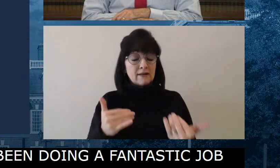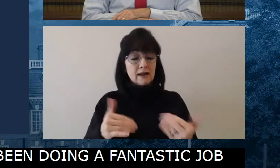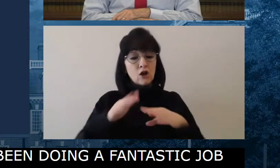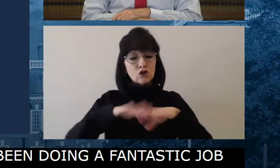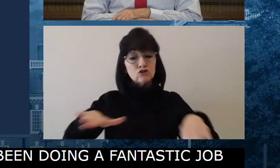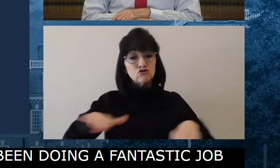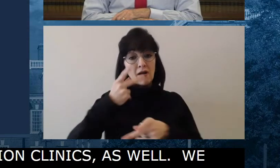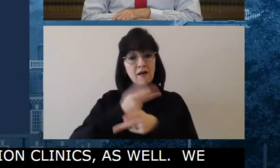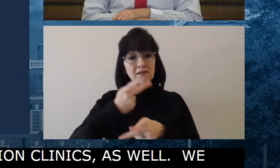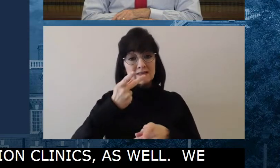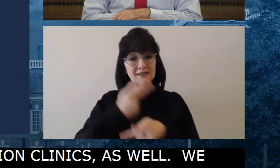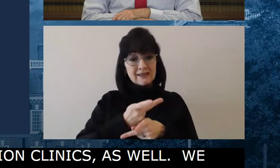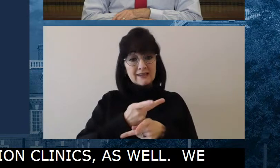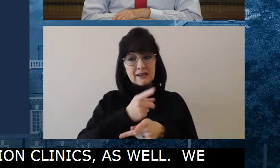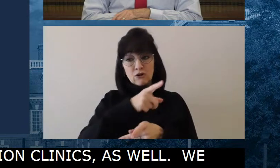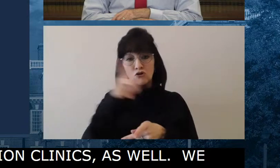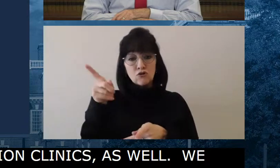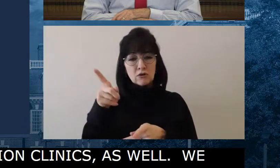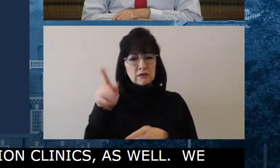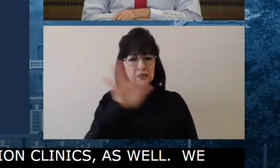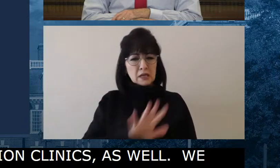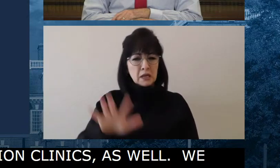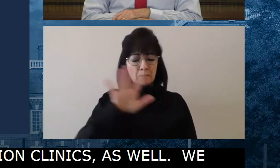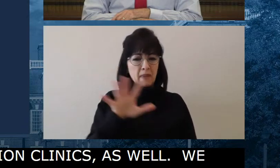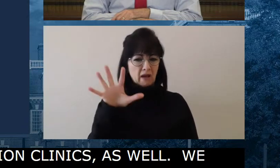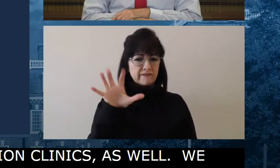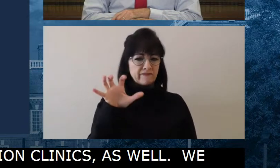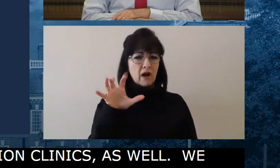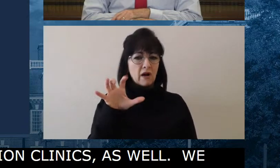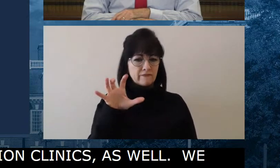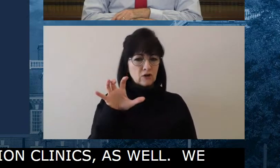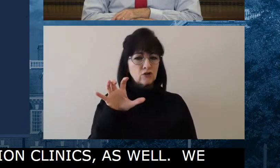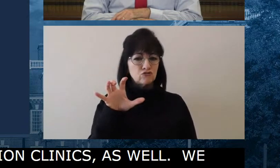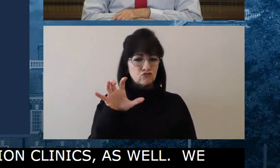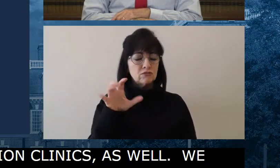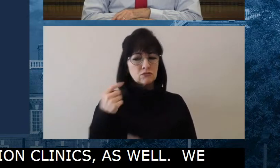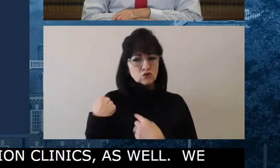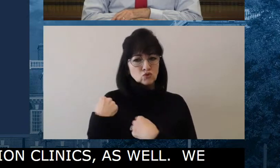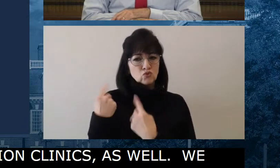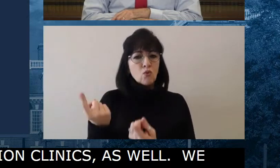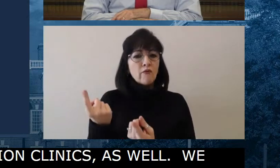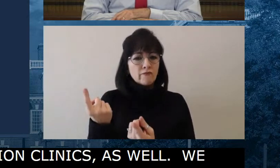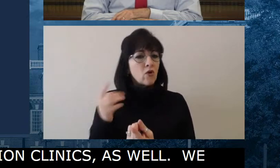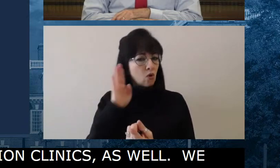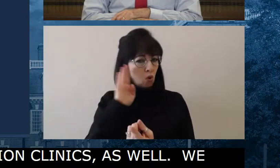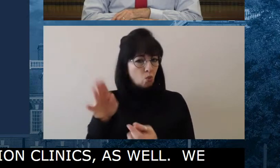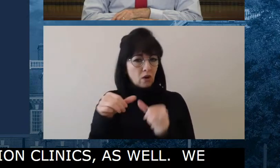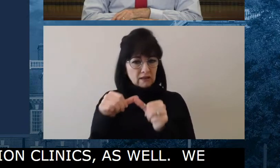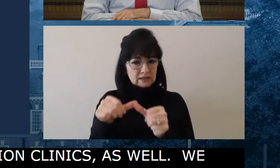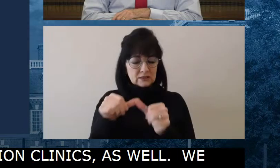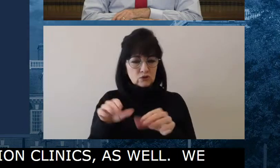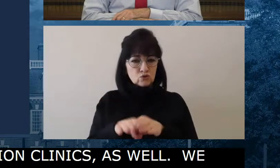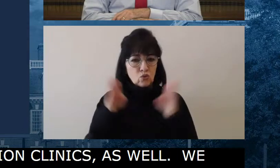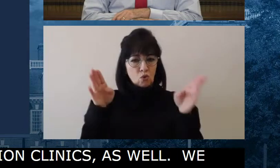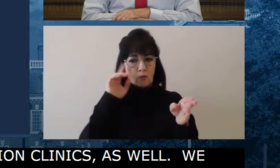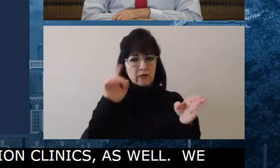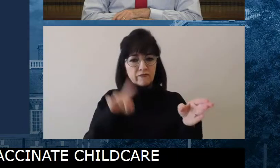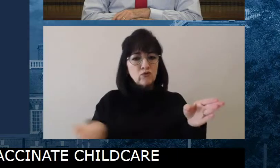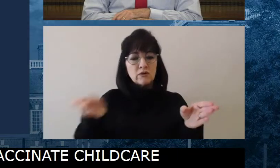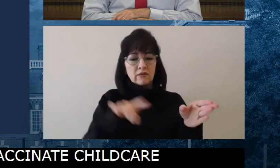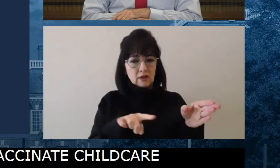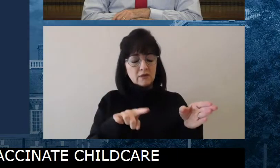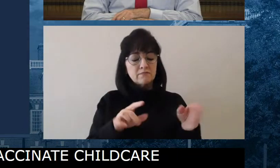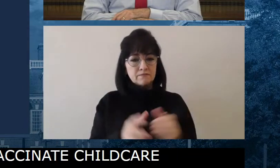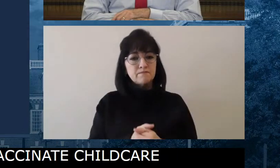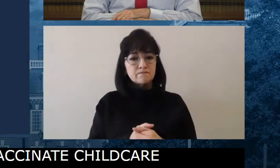and we've done about 500 of those, and we'll continue to do that. Our overall objective